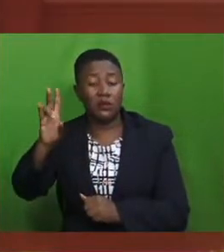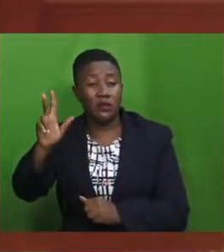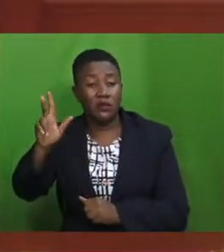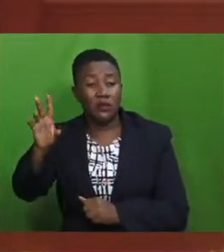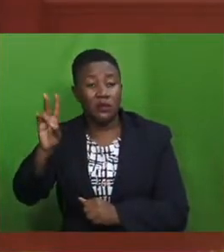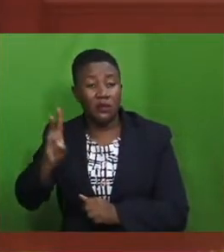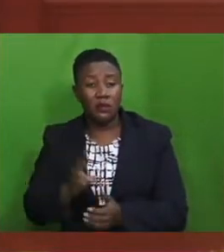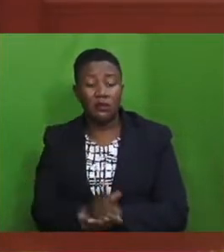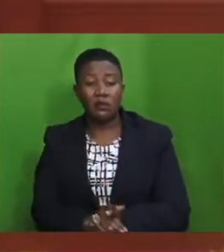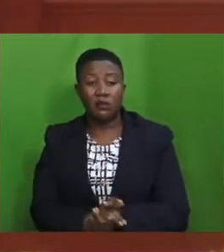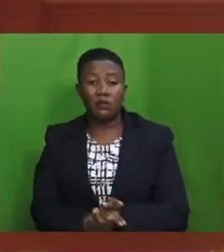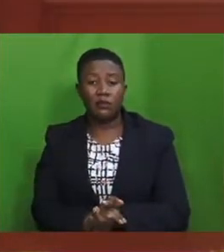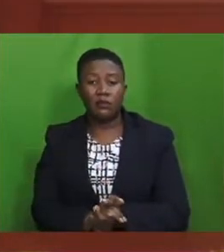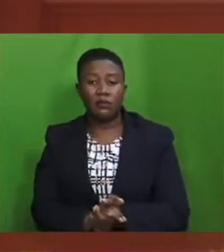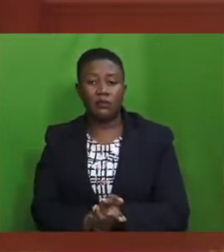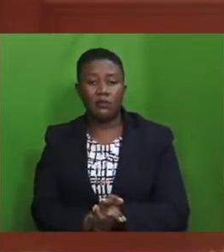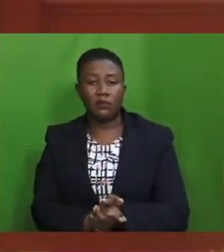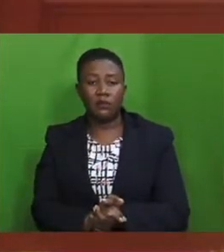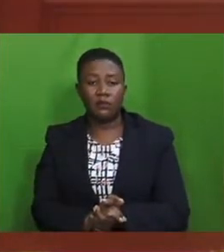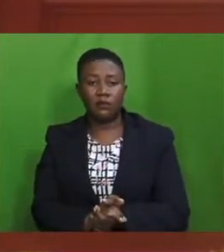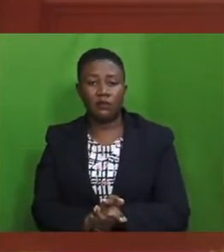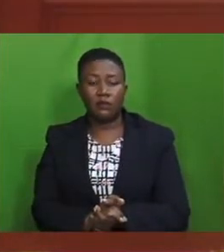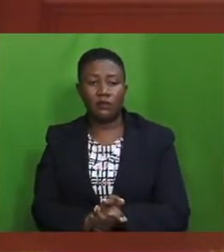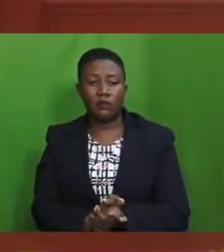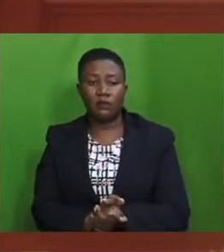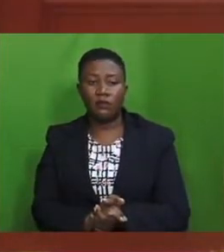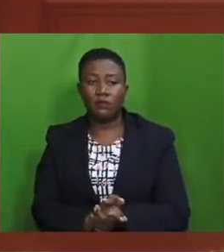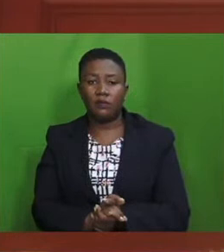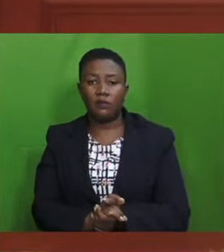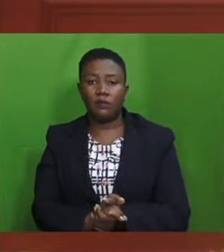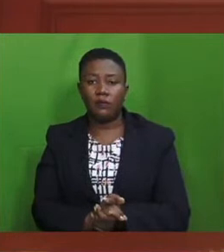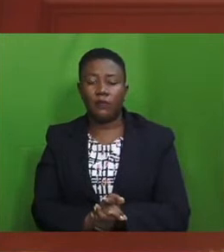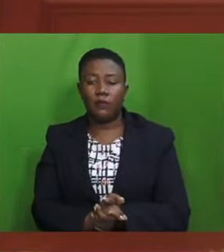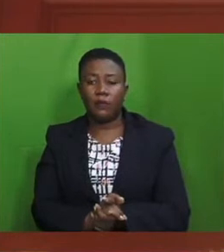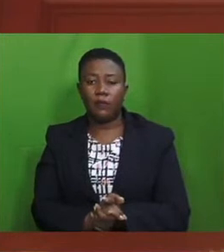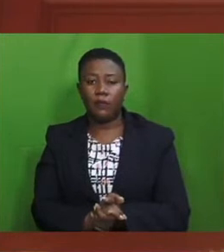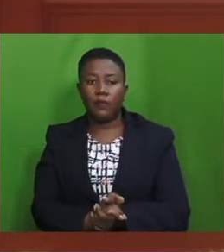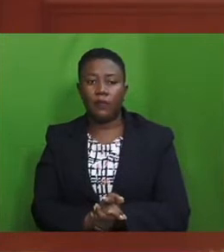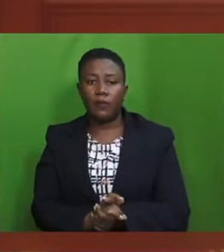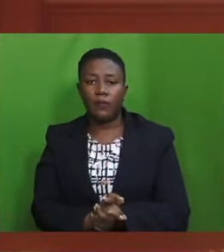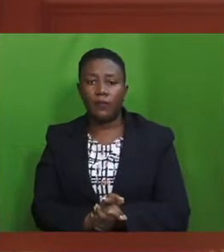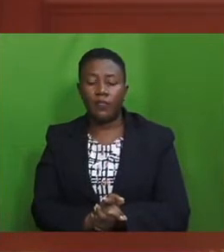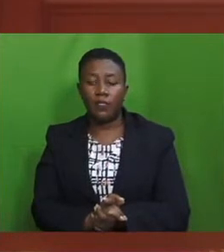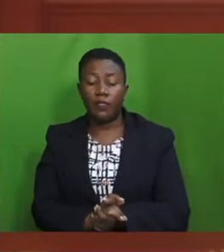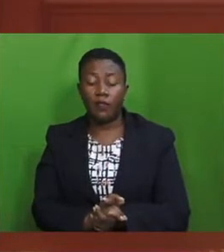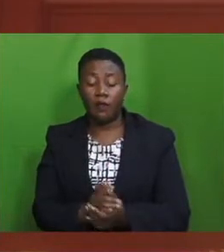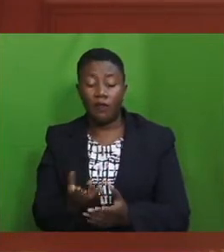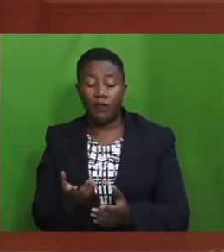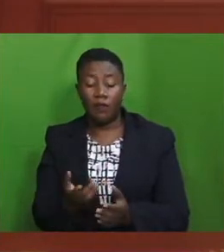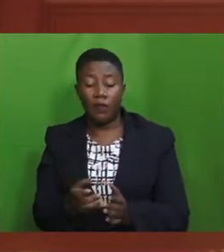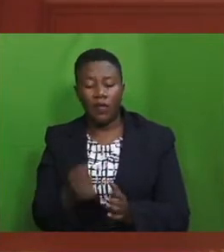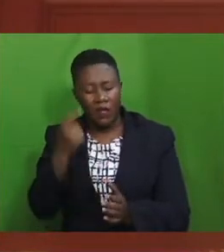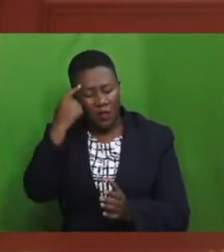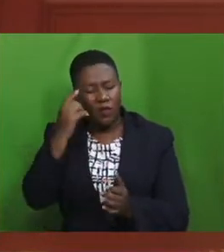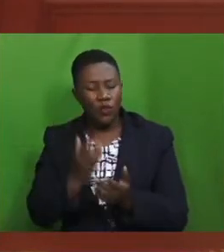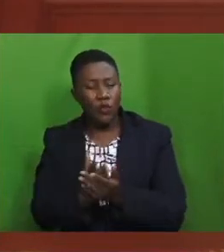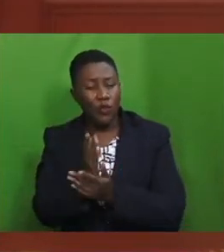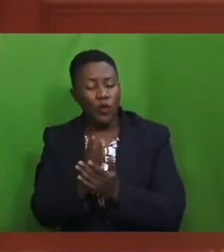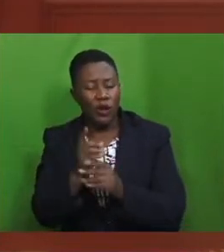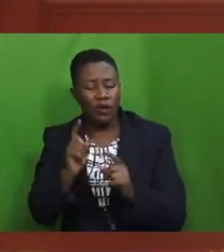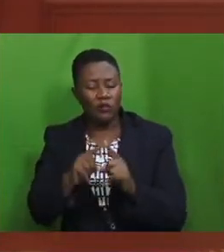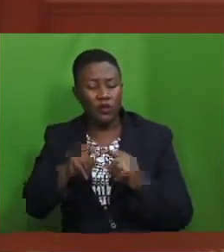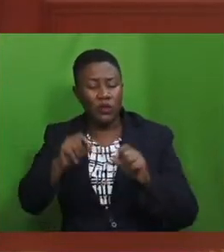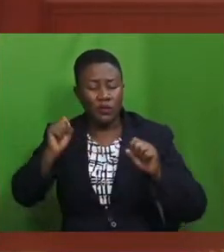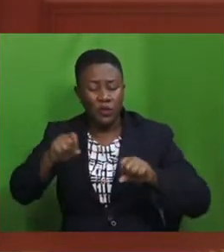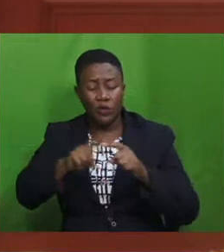are continuing an initiative of the previous administration. It's only constitutionally appropriate to be able to